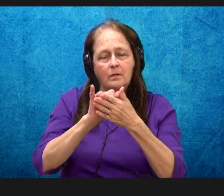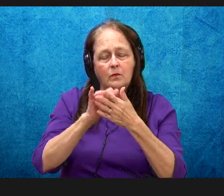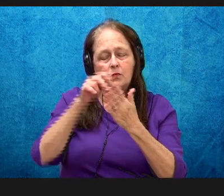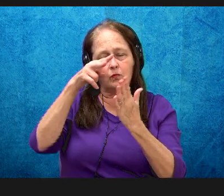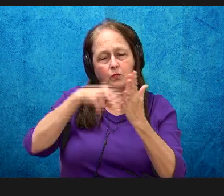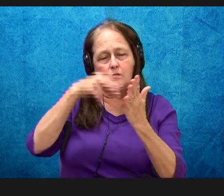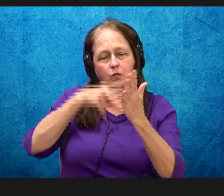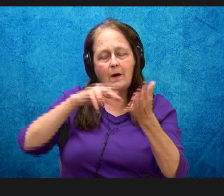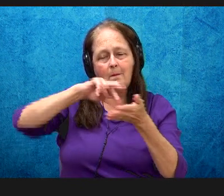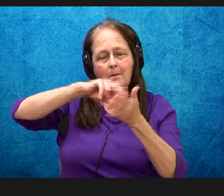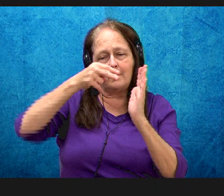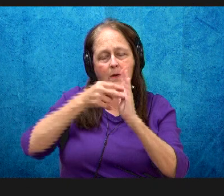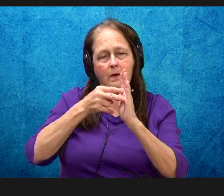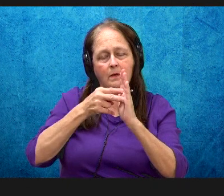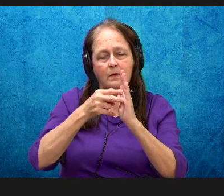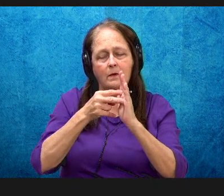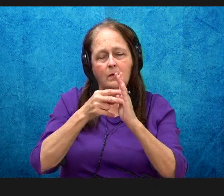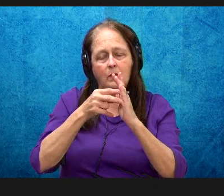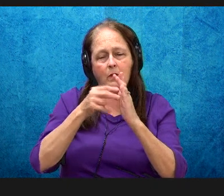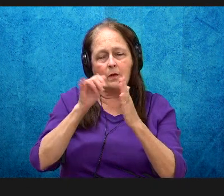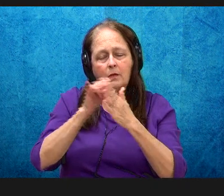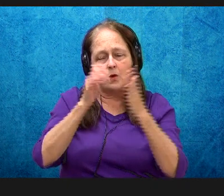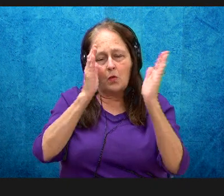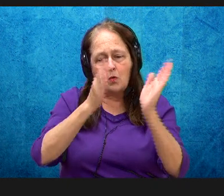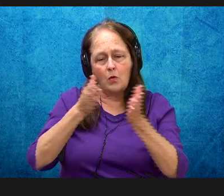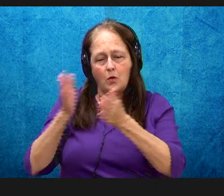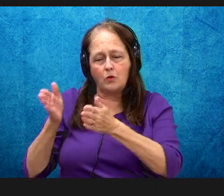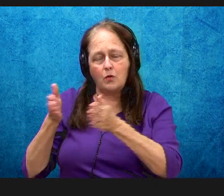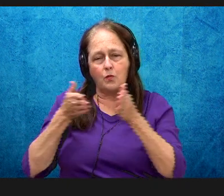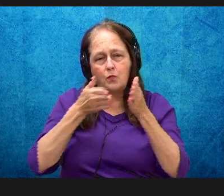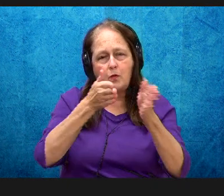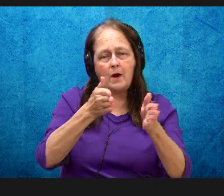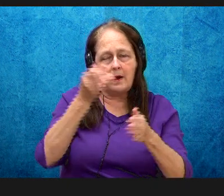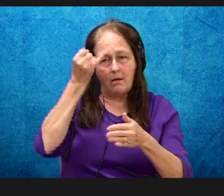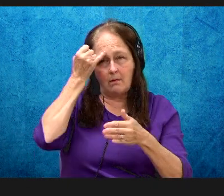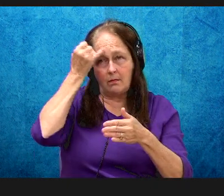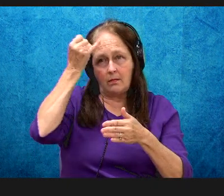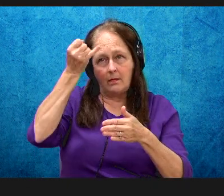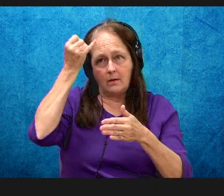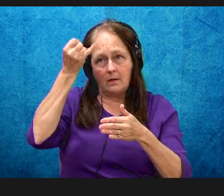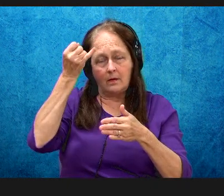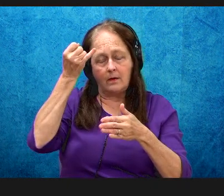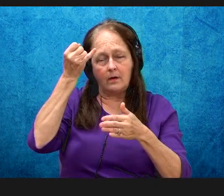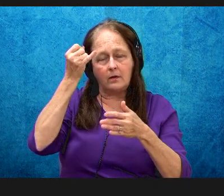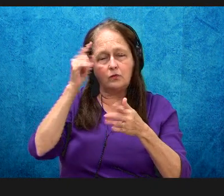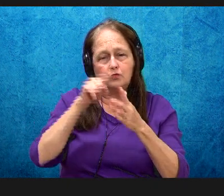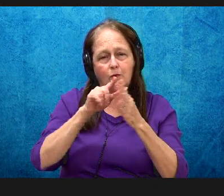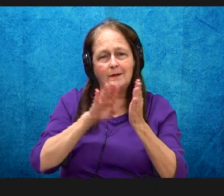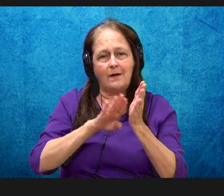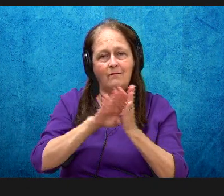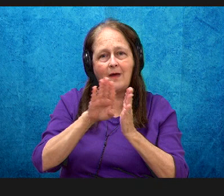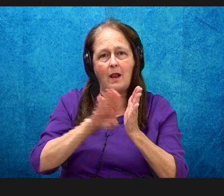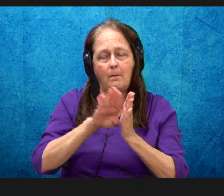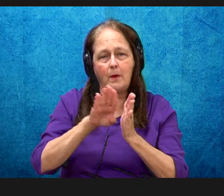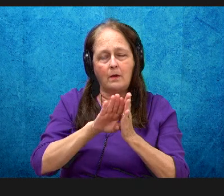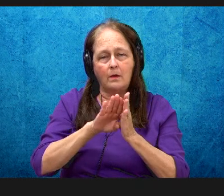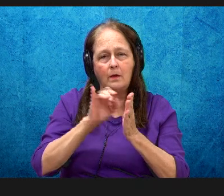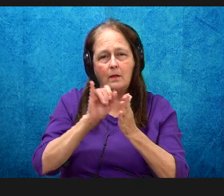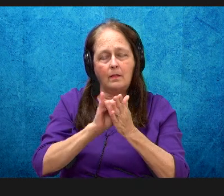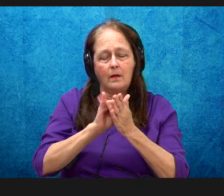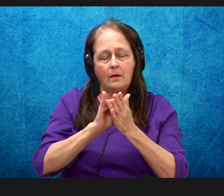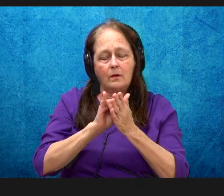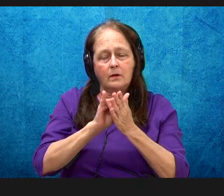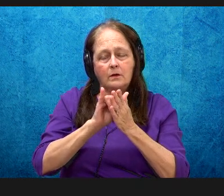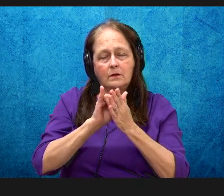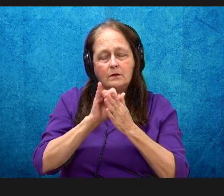overall meaning of the text by organizing in a way that ideas are developed. Text can be broken